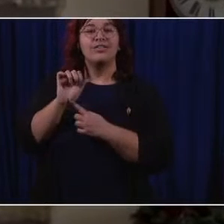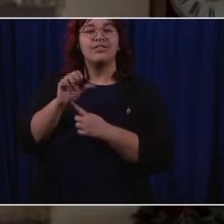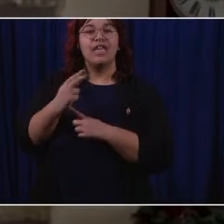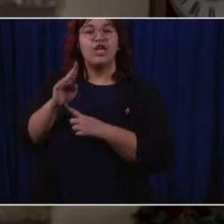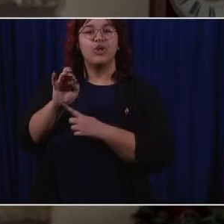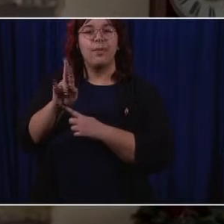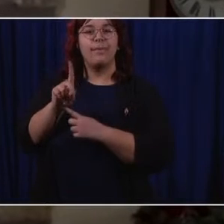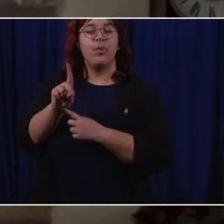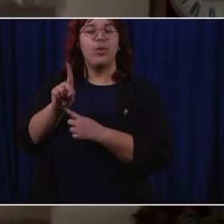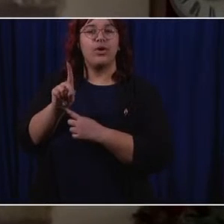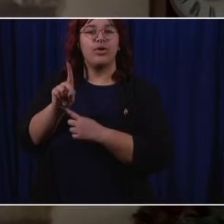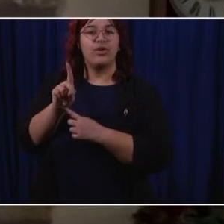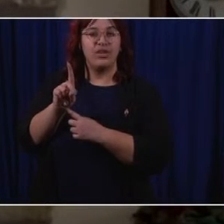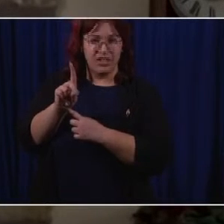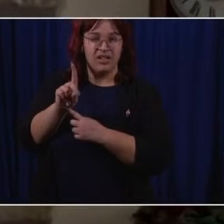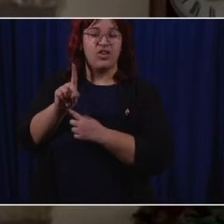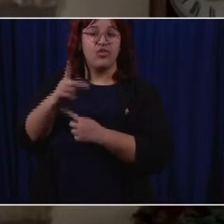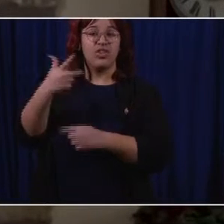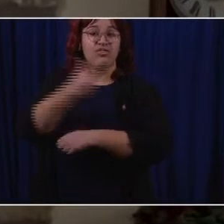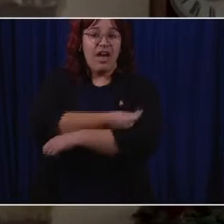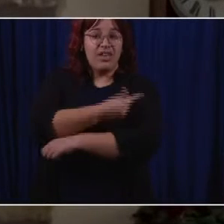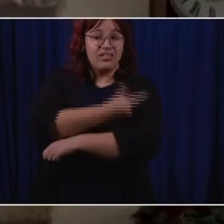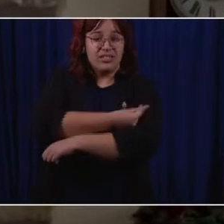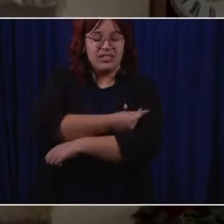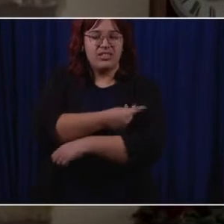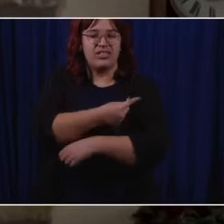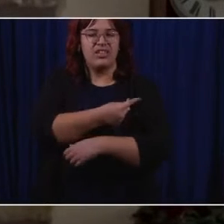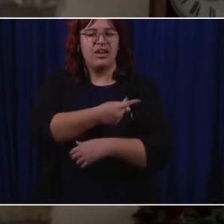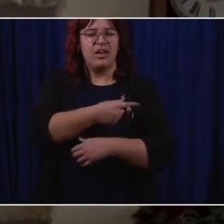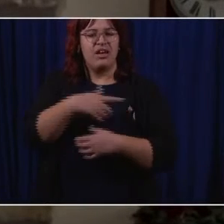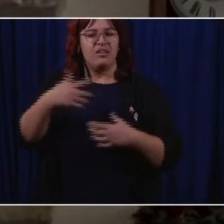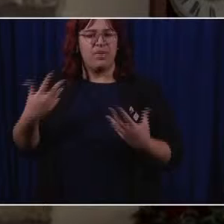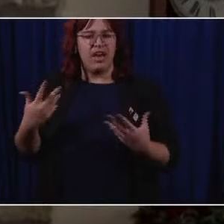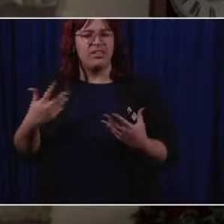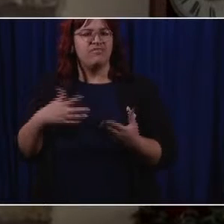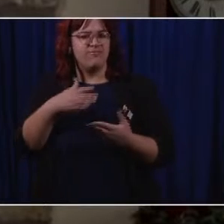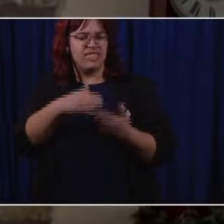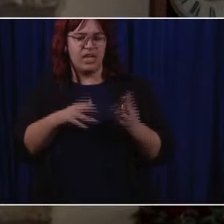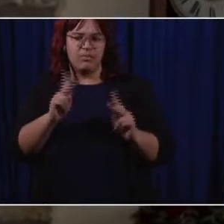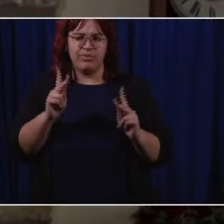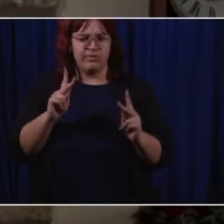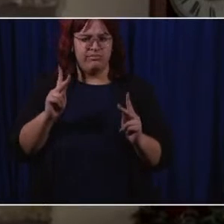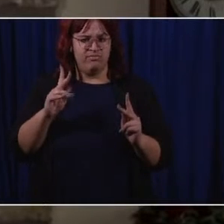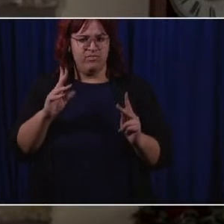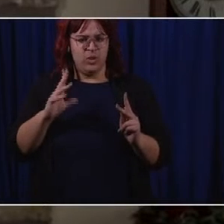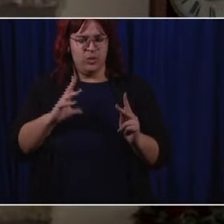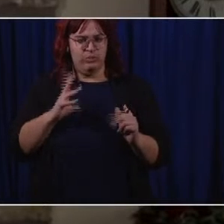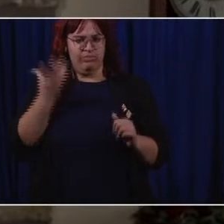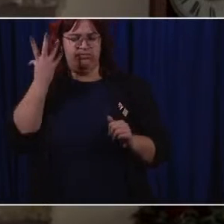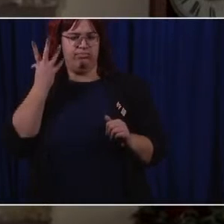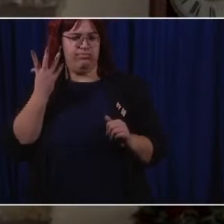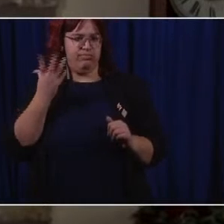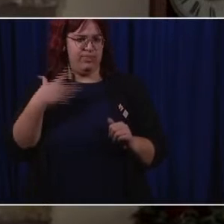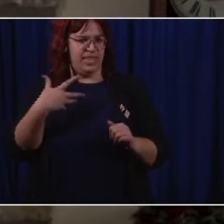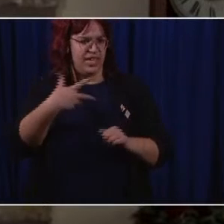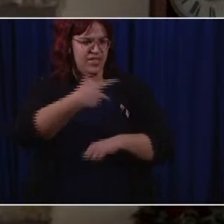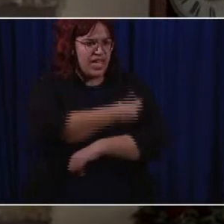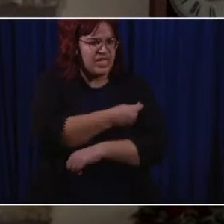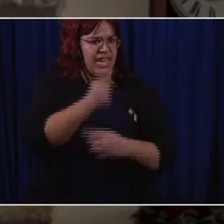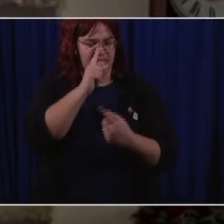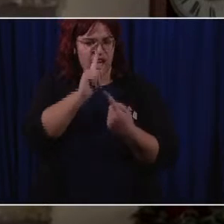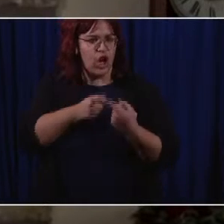report out of Alaska caused some backlash. A healthcare worker there went into anaphylactic shock after her jab. We've also received some